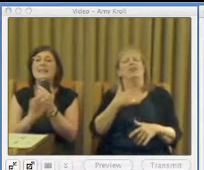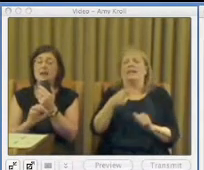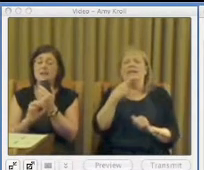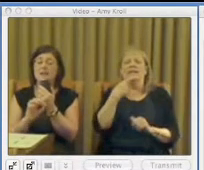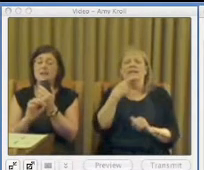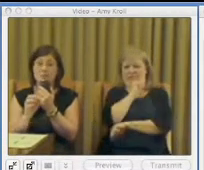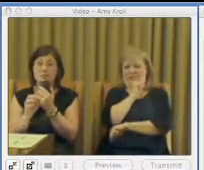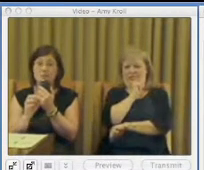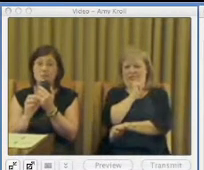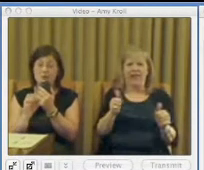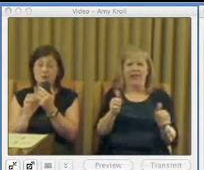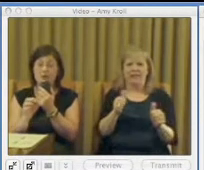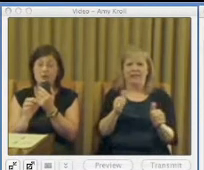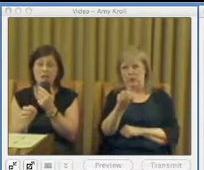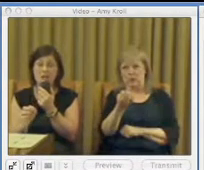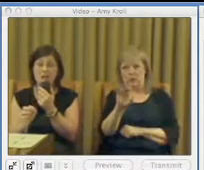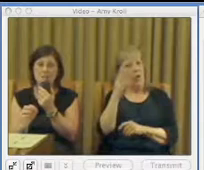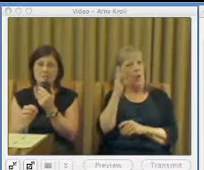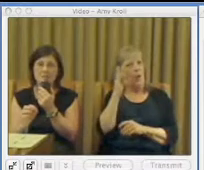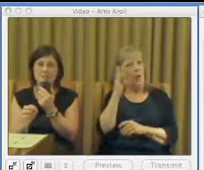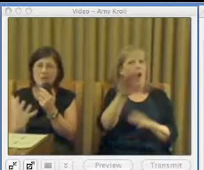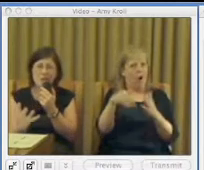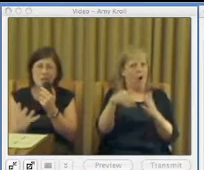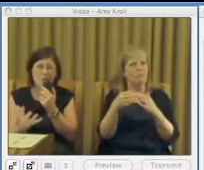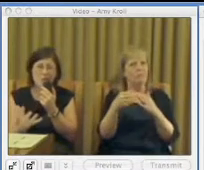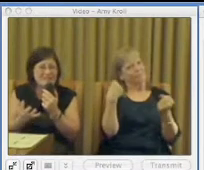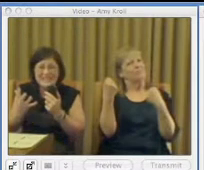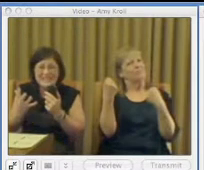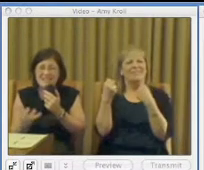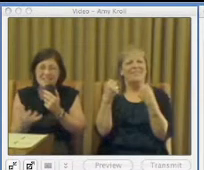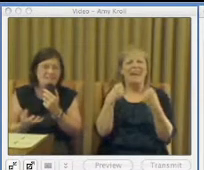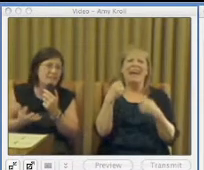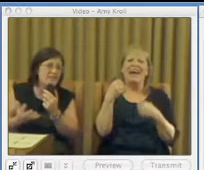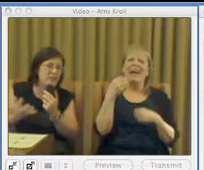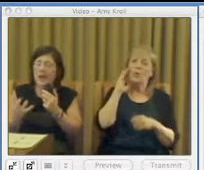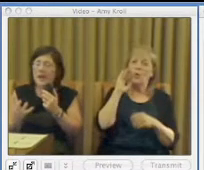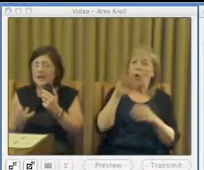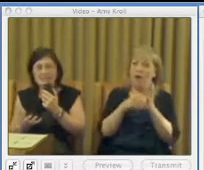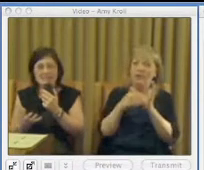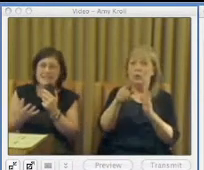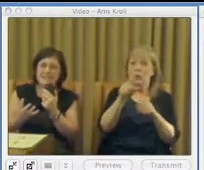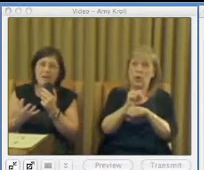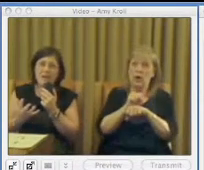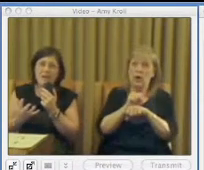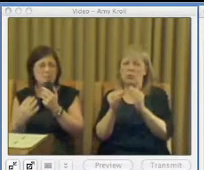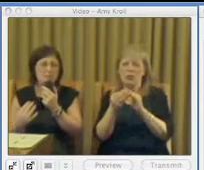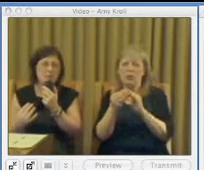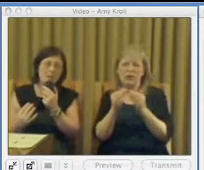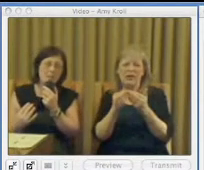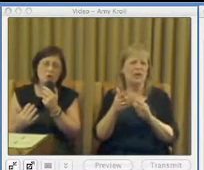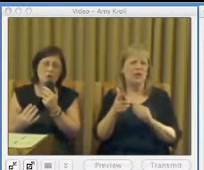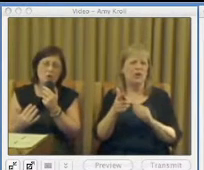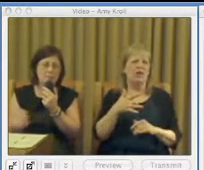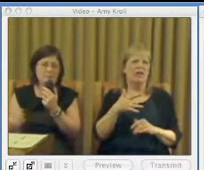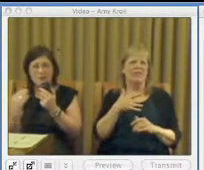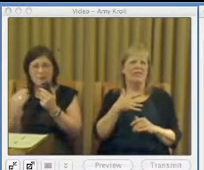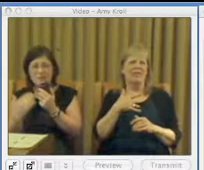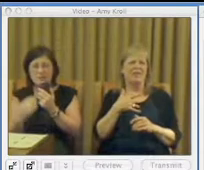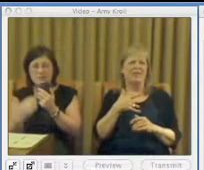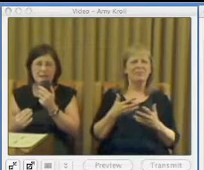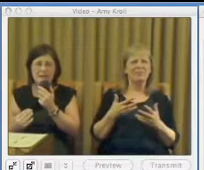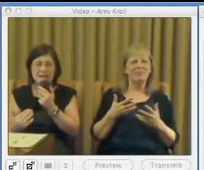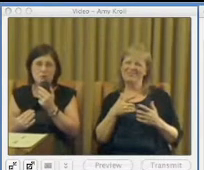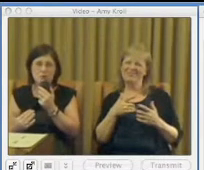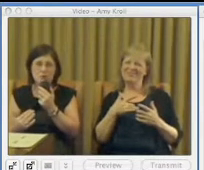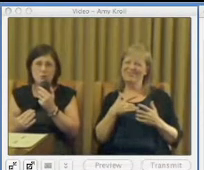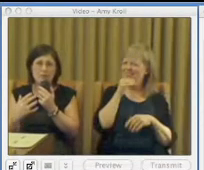with me here, that as interpreters who are working in the community, often you go, this doesn't feel right. I know I'm supposed